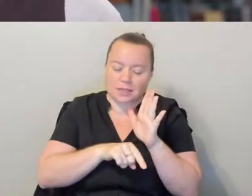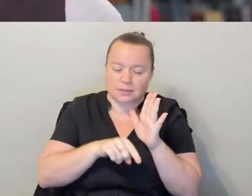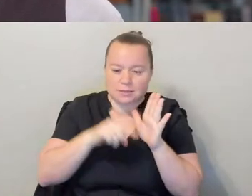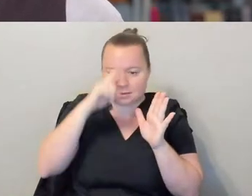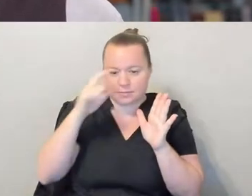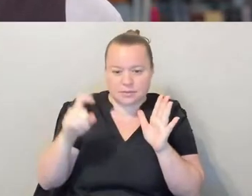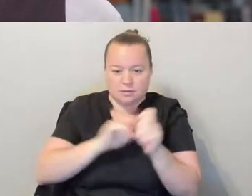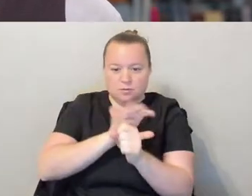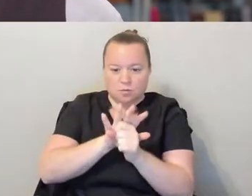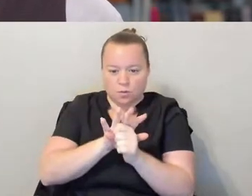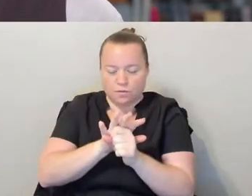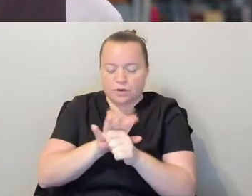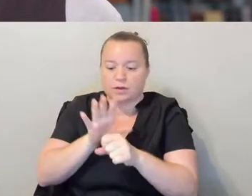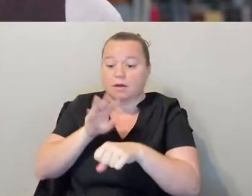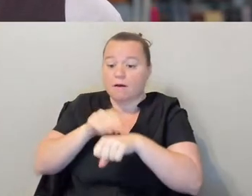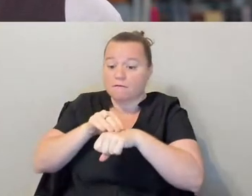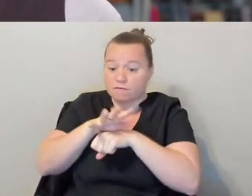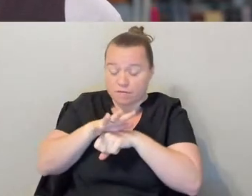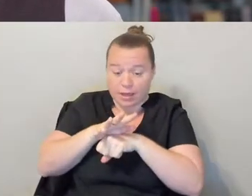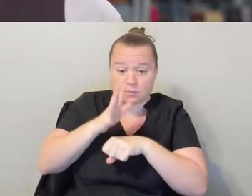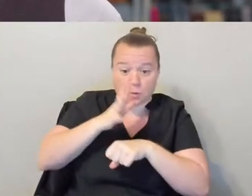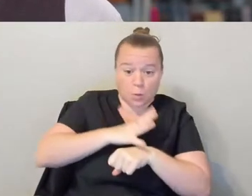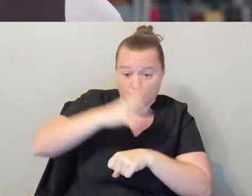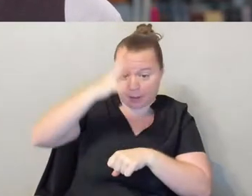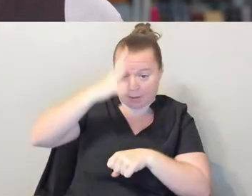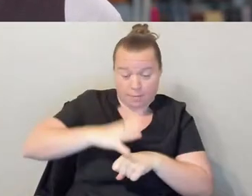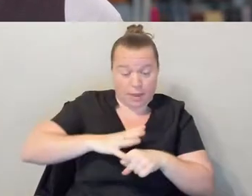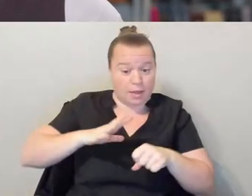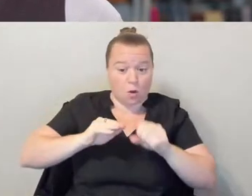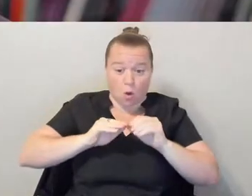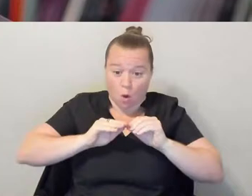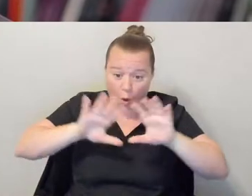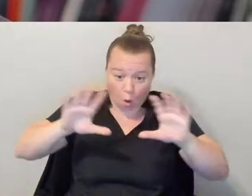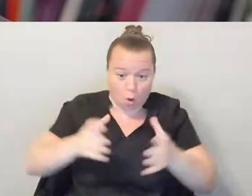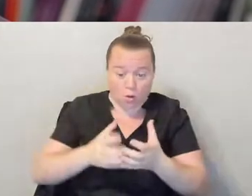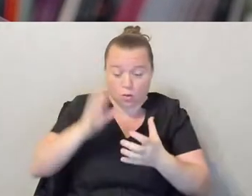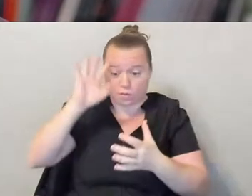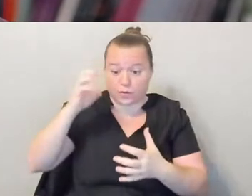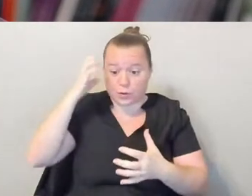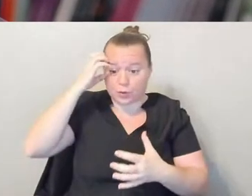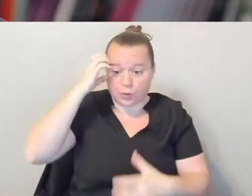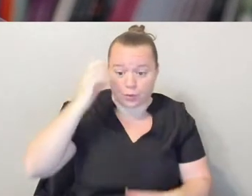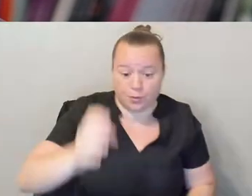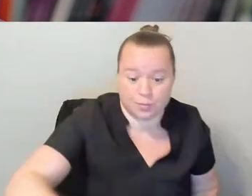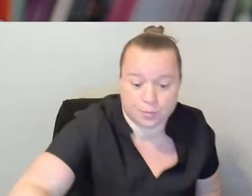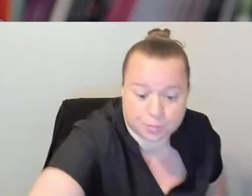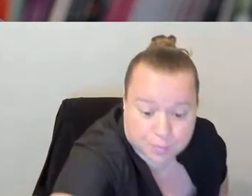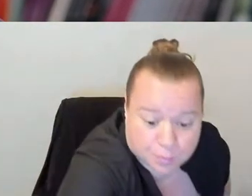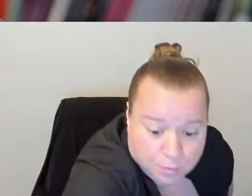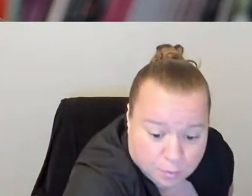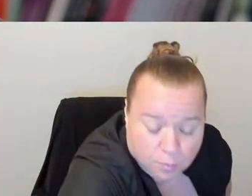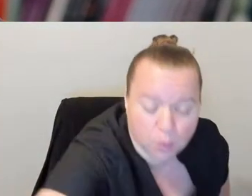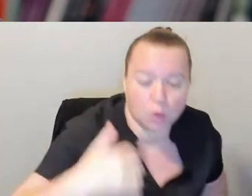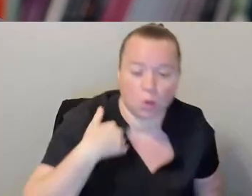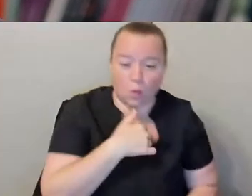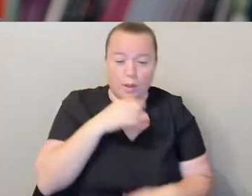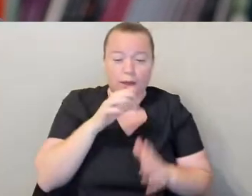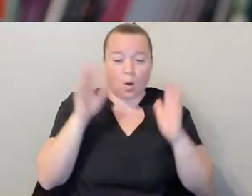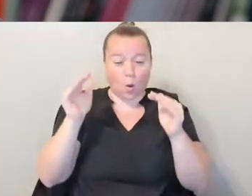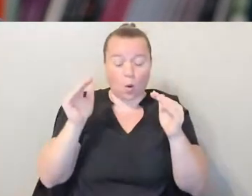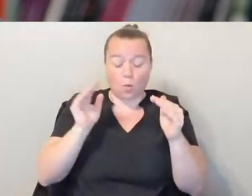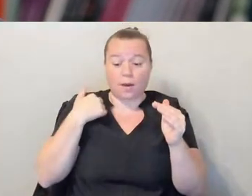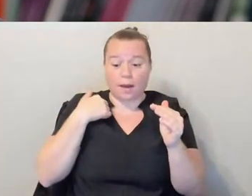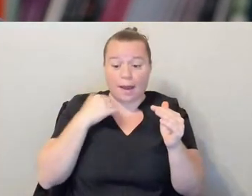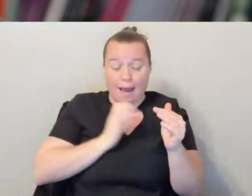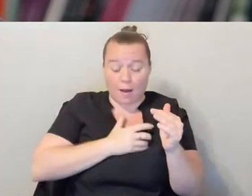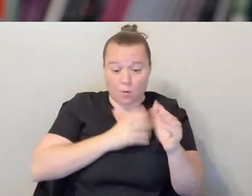have affected the lives of women and men all across the European Union, we hope that our index findings will inspire